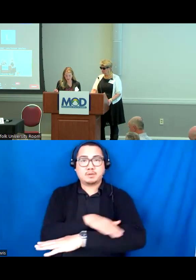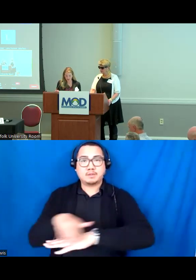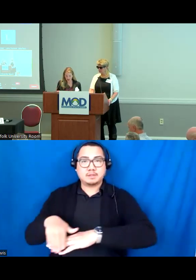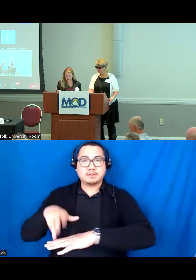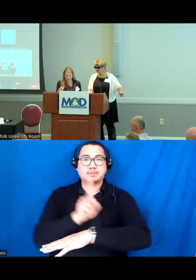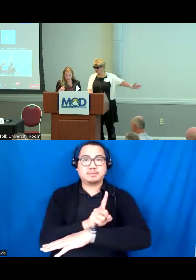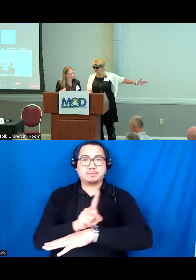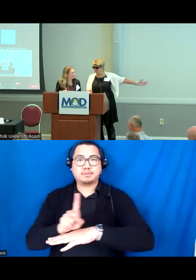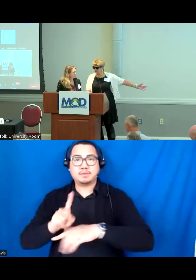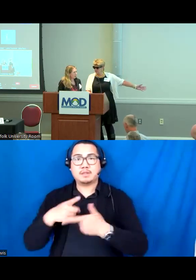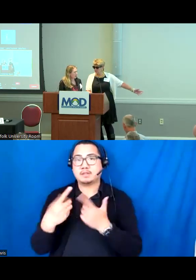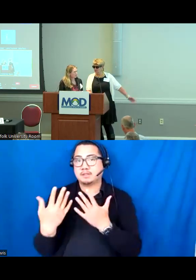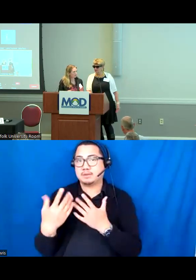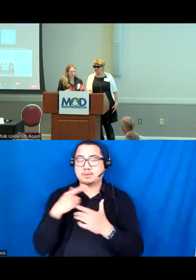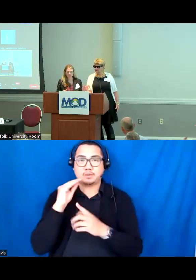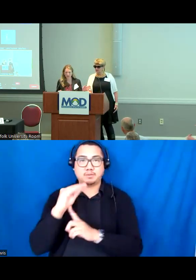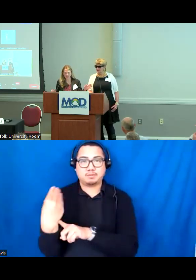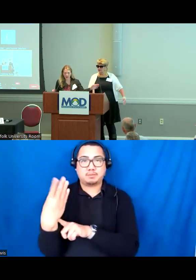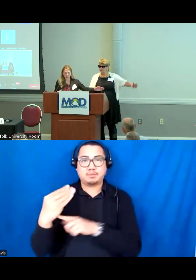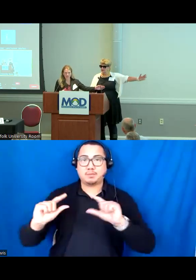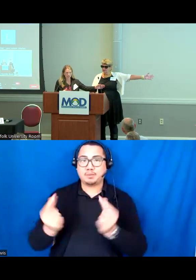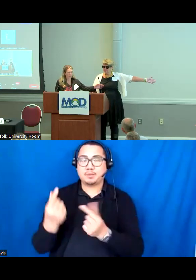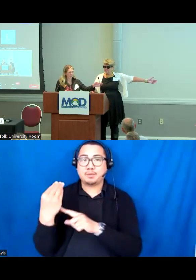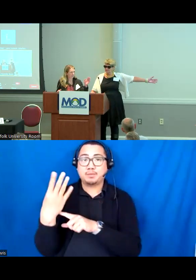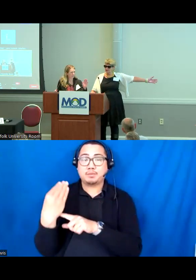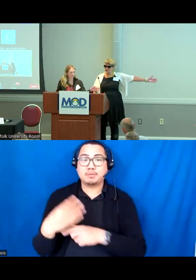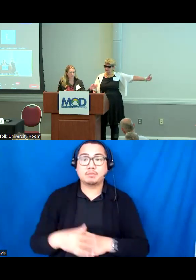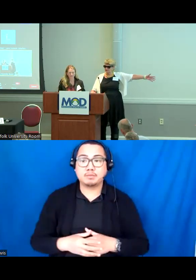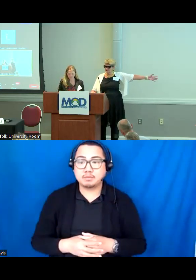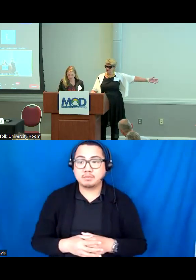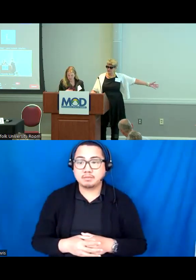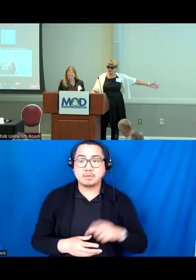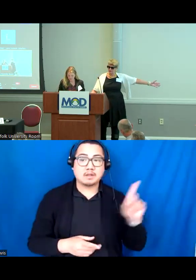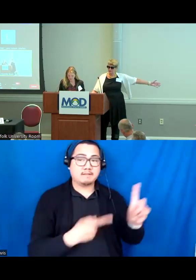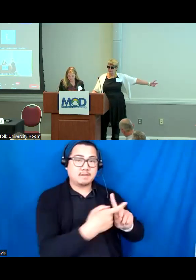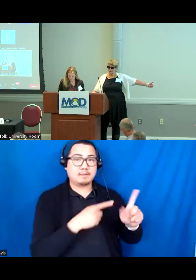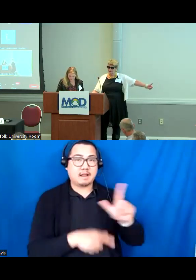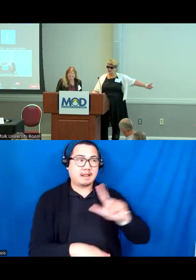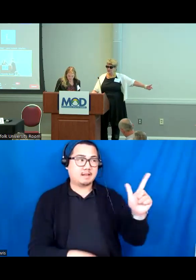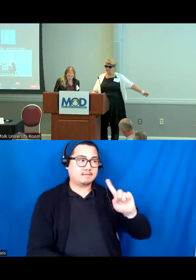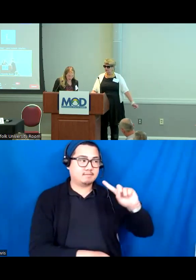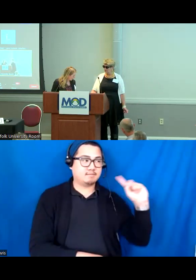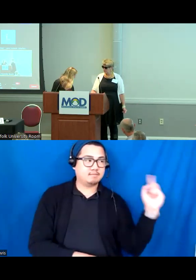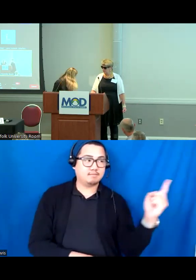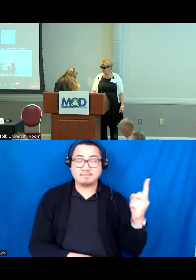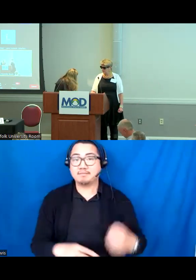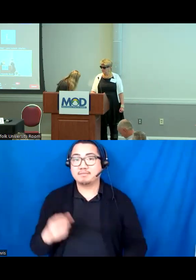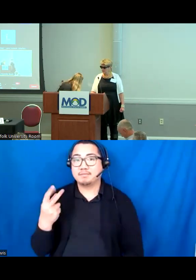a photo. If you're going to come up to my left, Mary's left. All